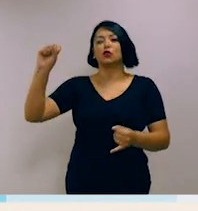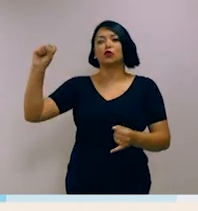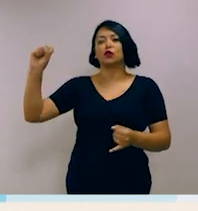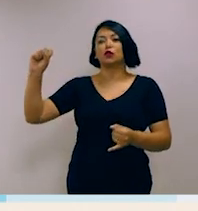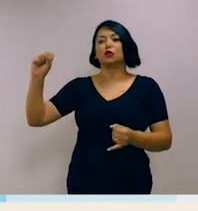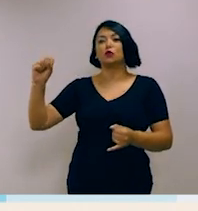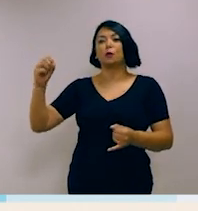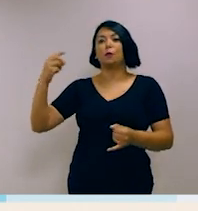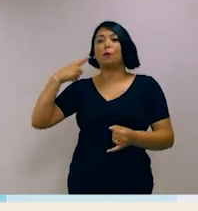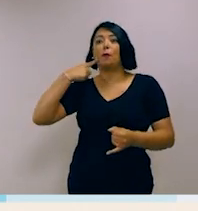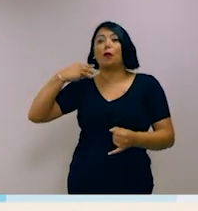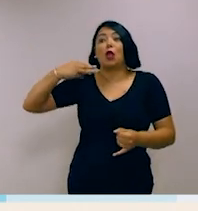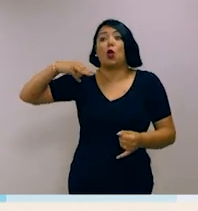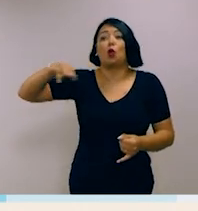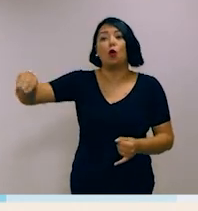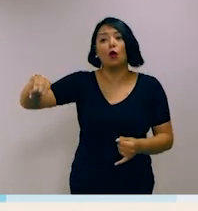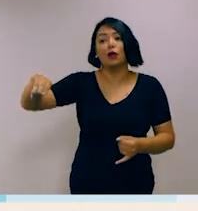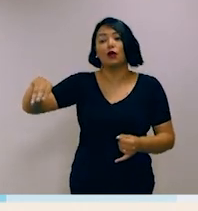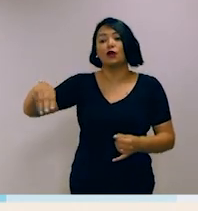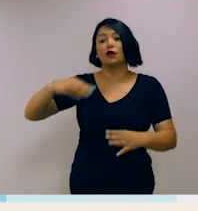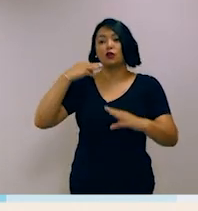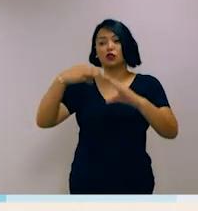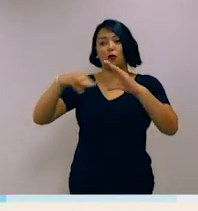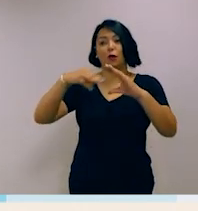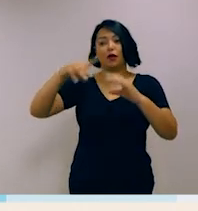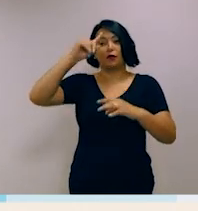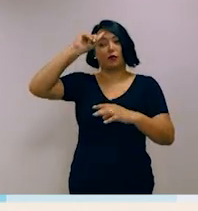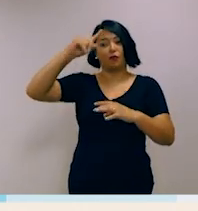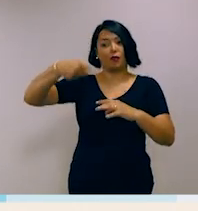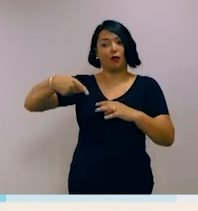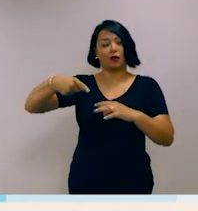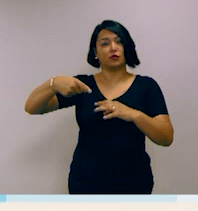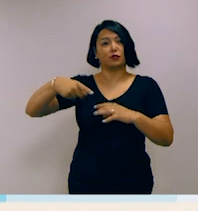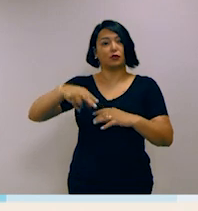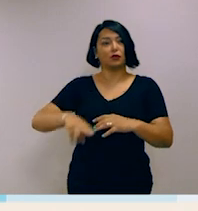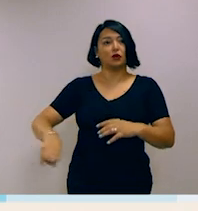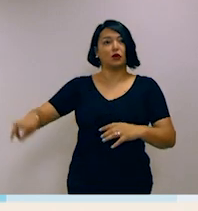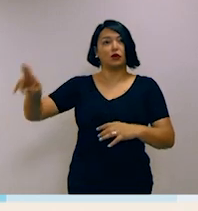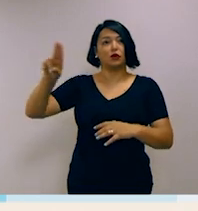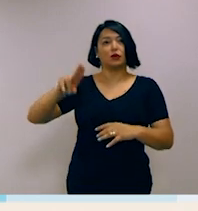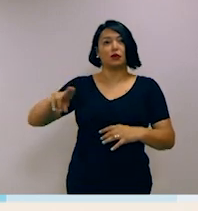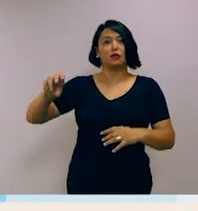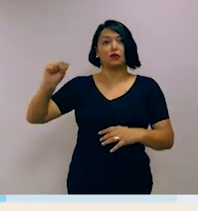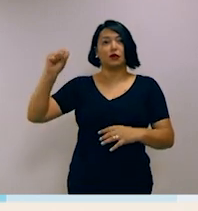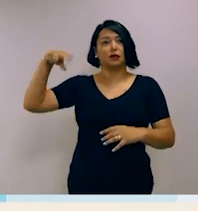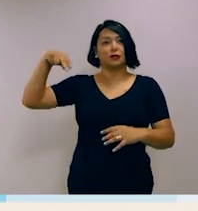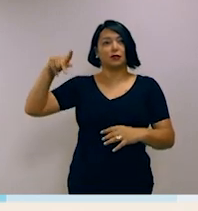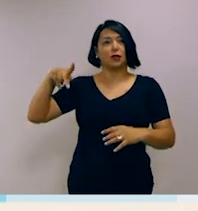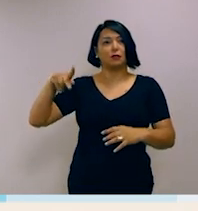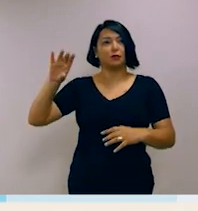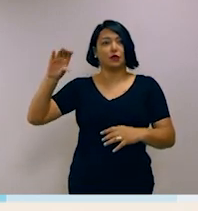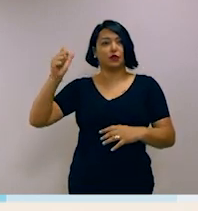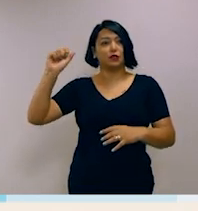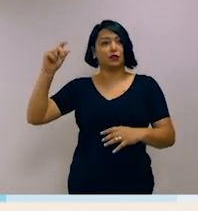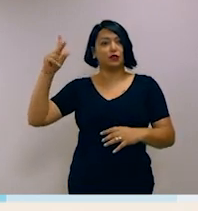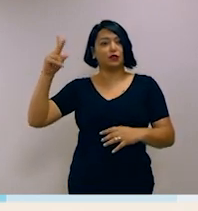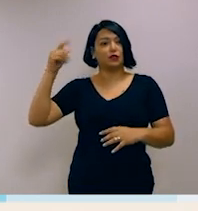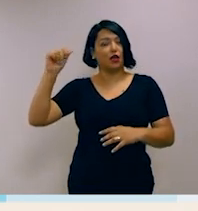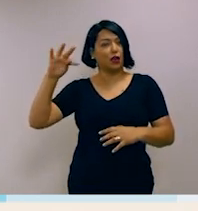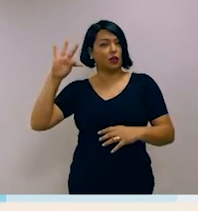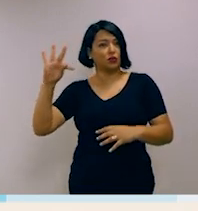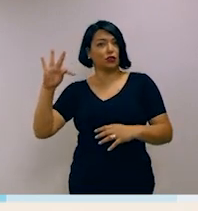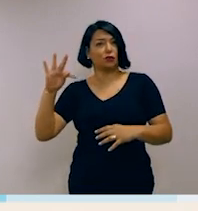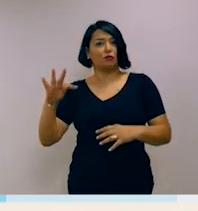are produced? So 188 million emails are sent.